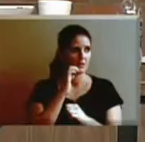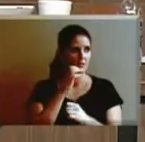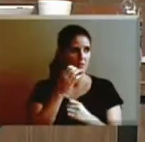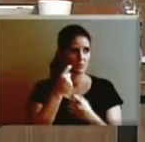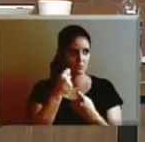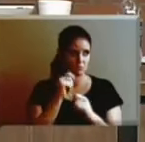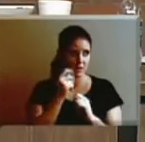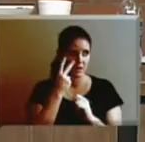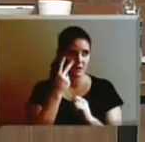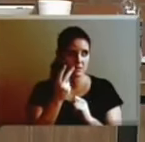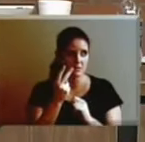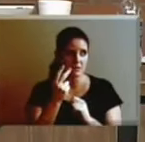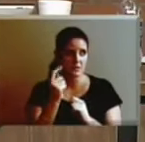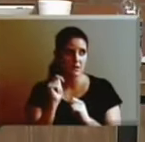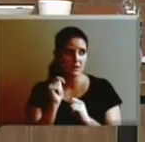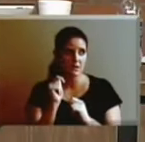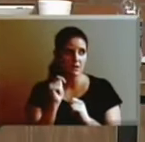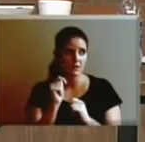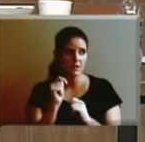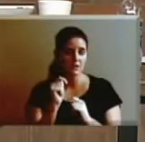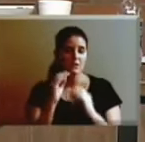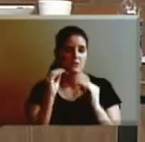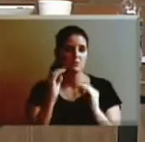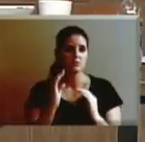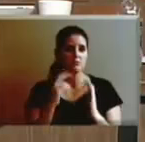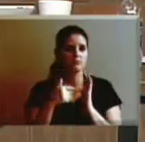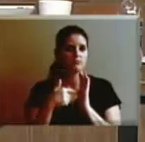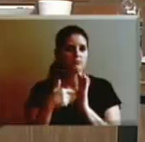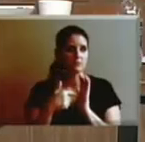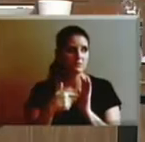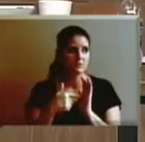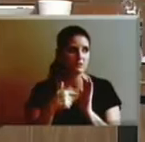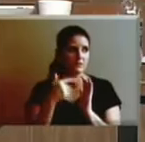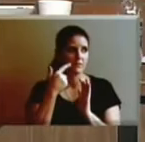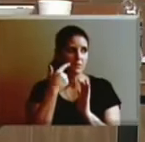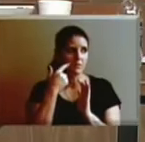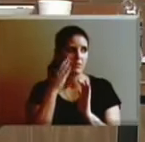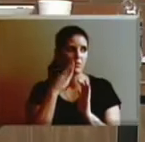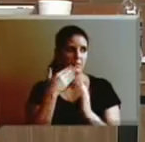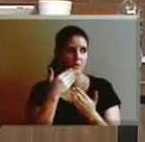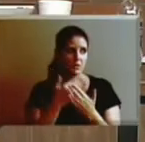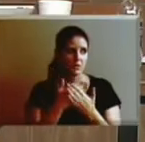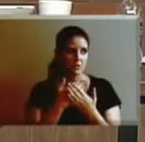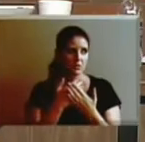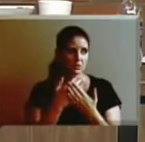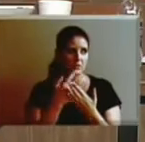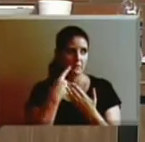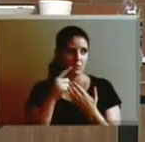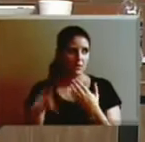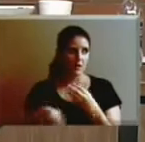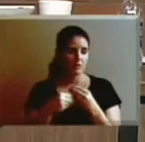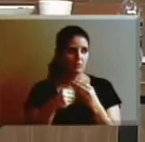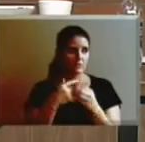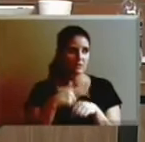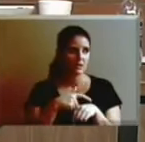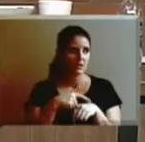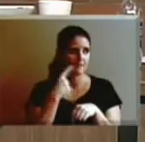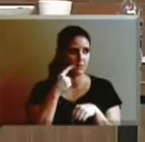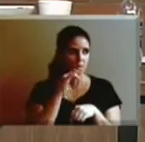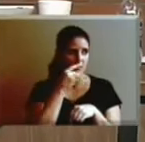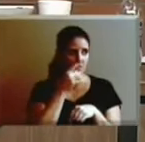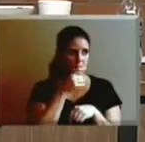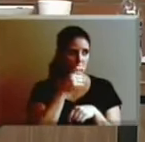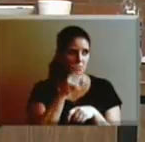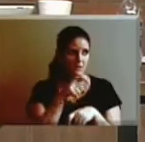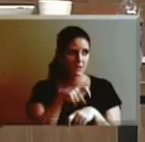representatives agreed that it was a good thing to try to get additional time for kids who needed it. We have a great deal of flexibility in a